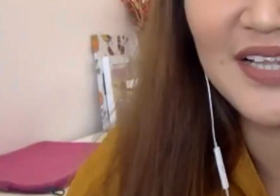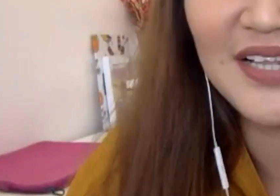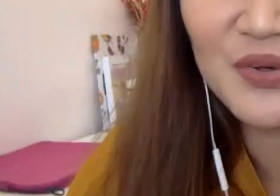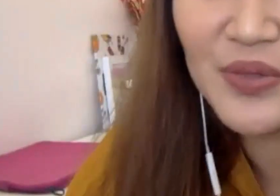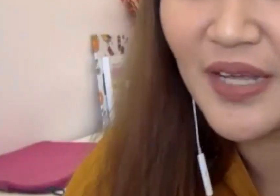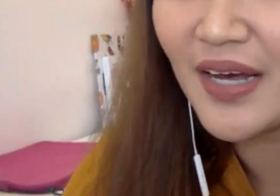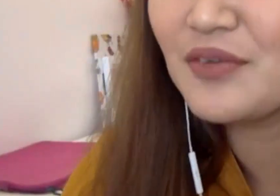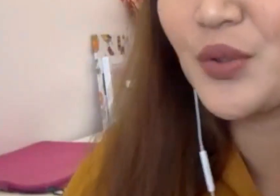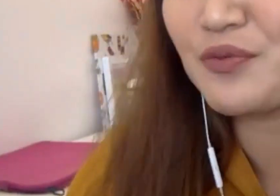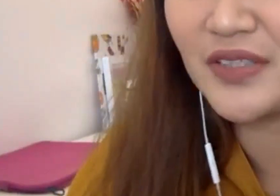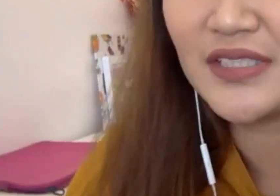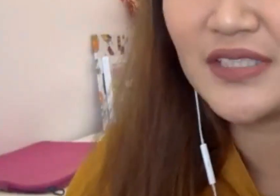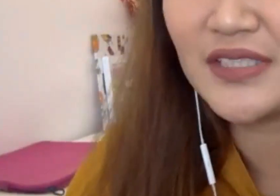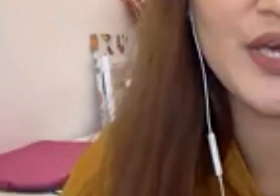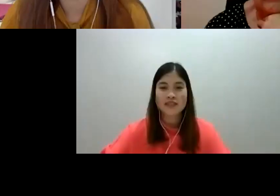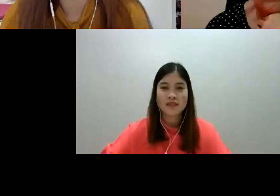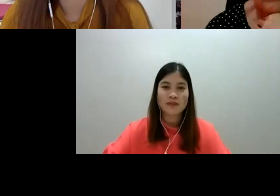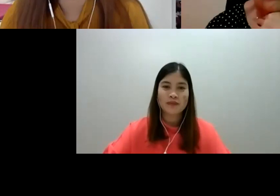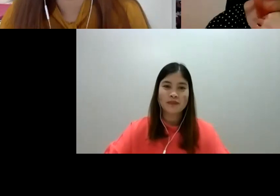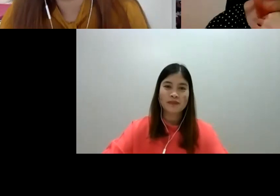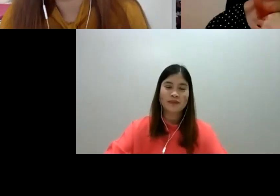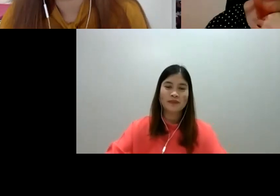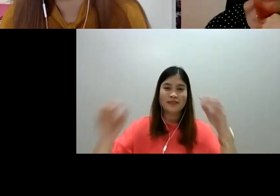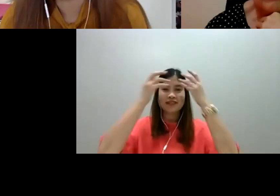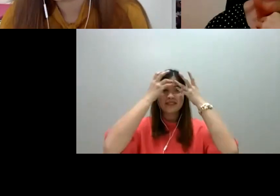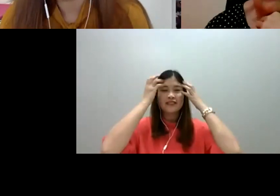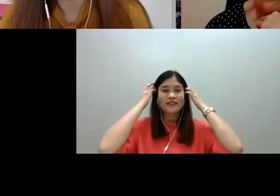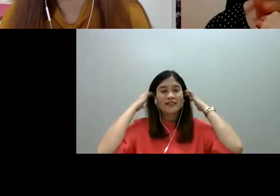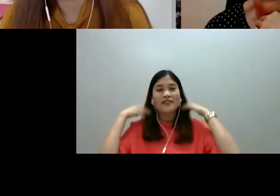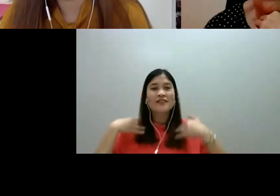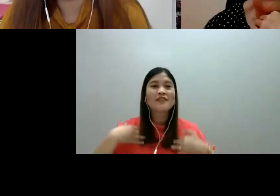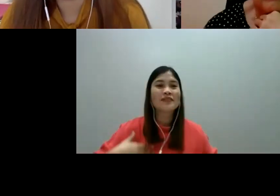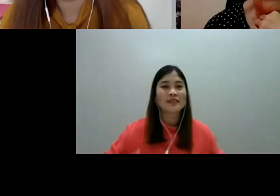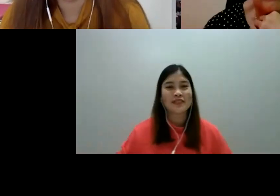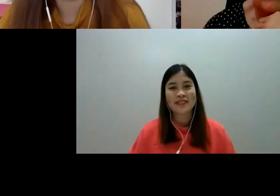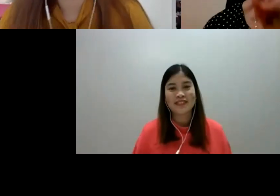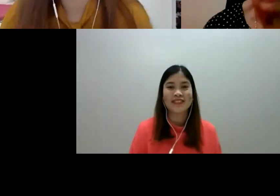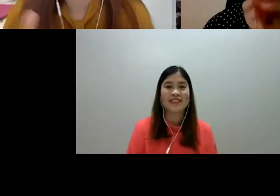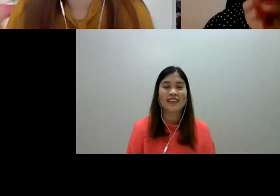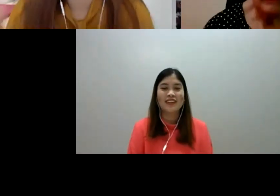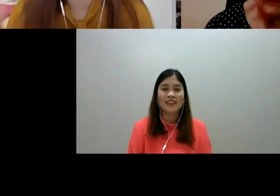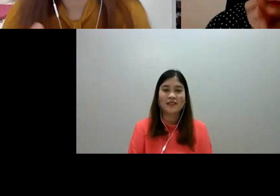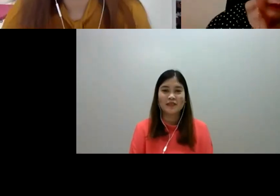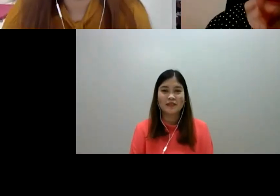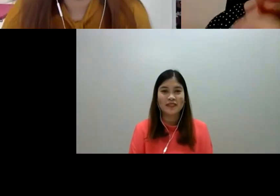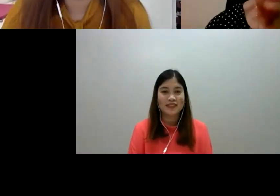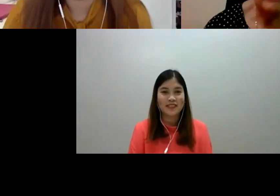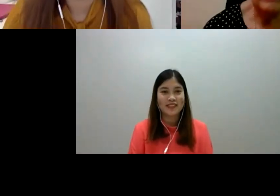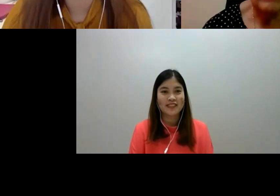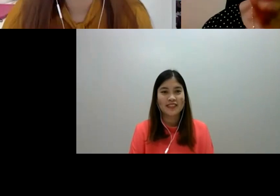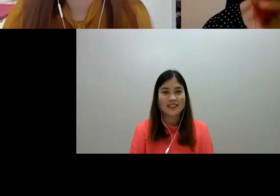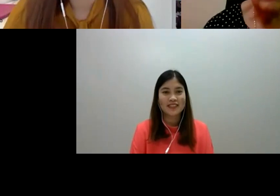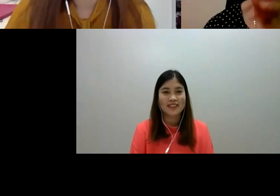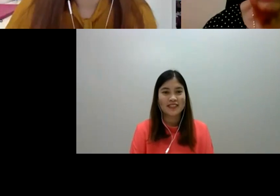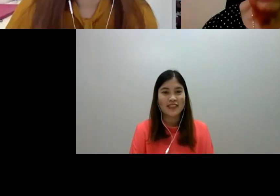President Lagunda, Dr. Frederica Castro, and Ms. Reina Flor Castro for a group photo before we proceed to our next